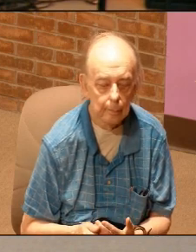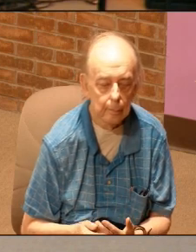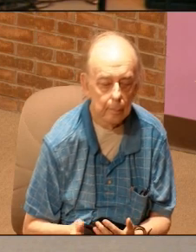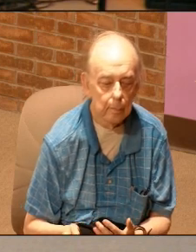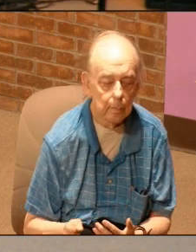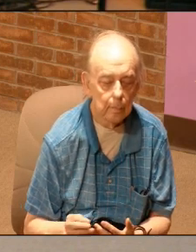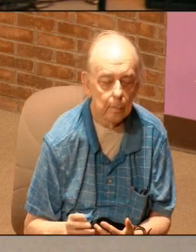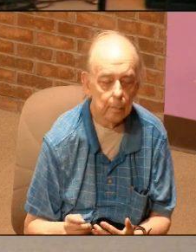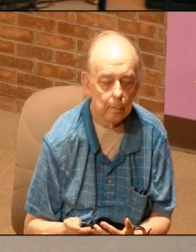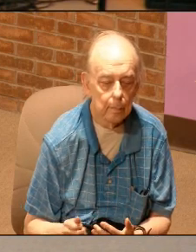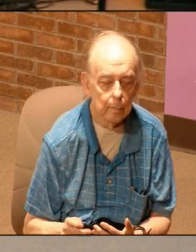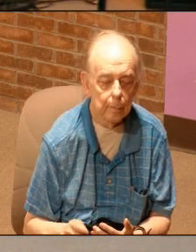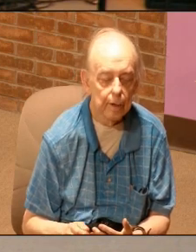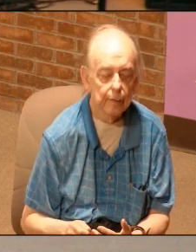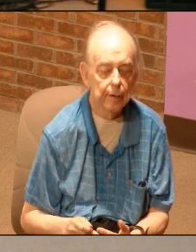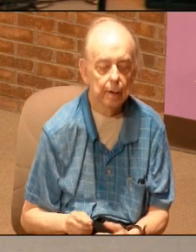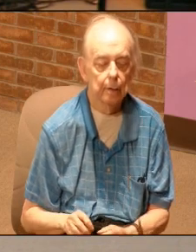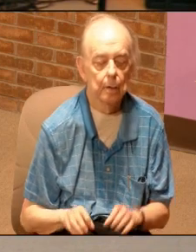eating contest, right?